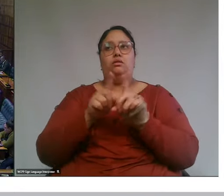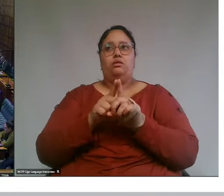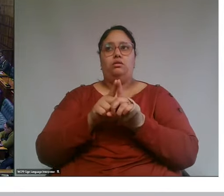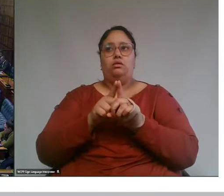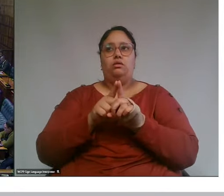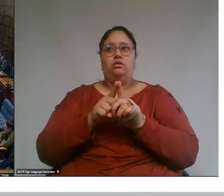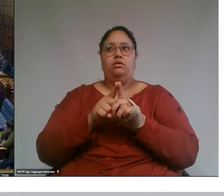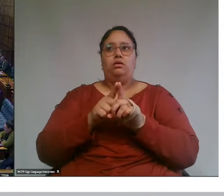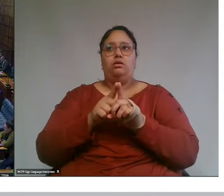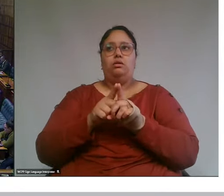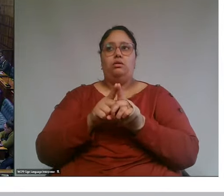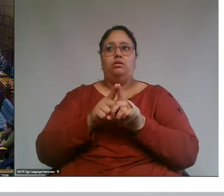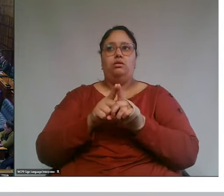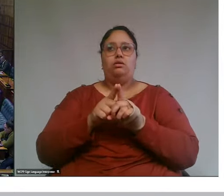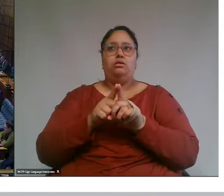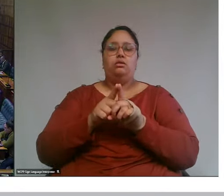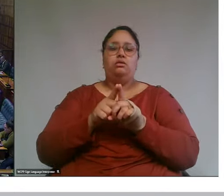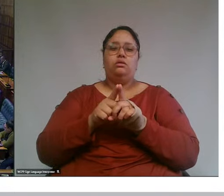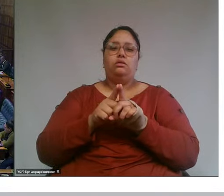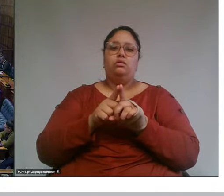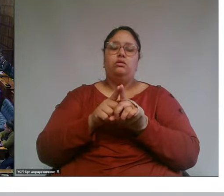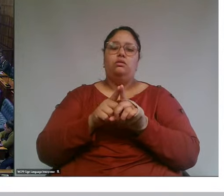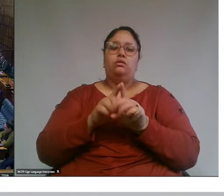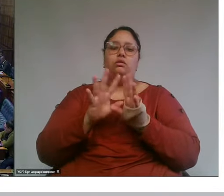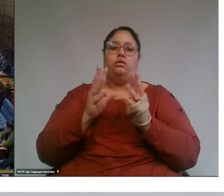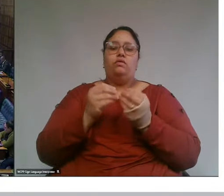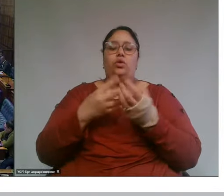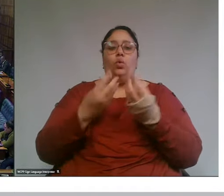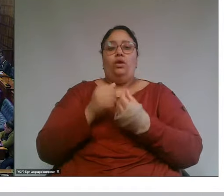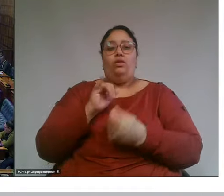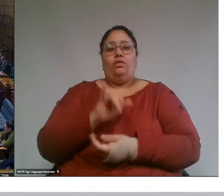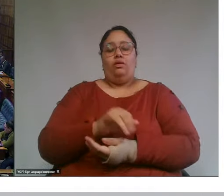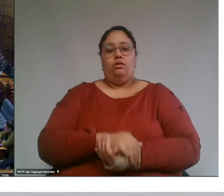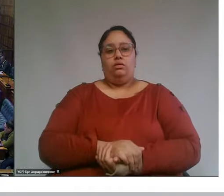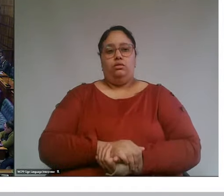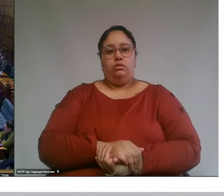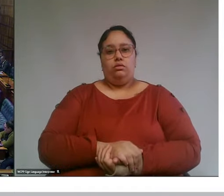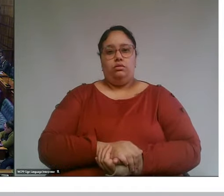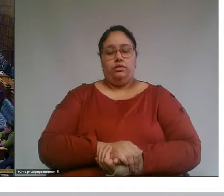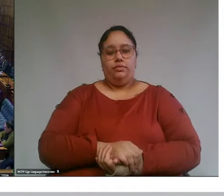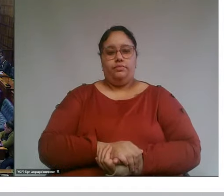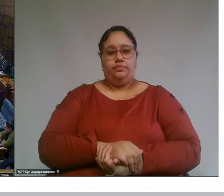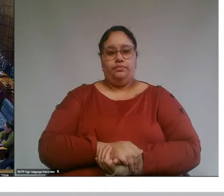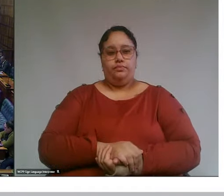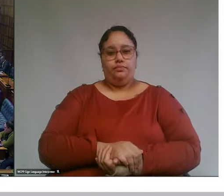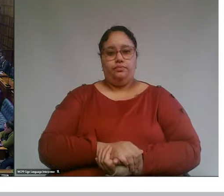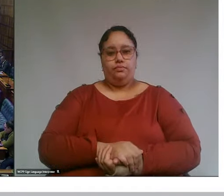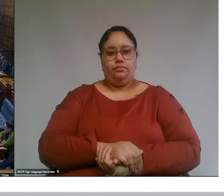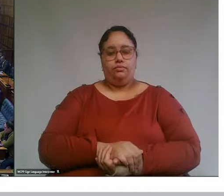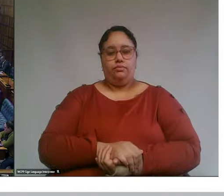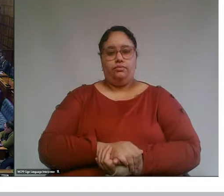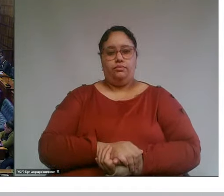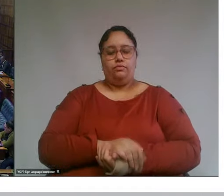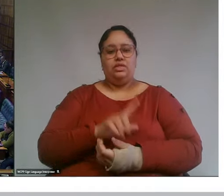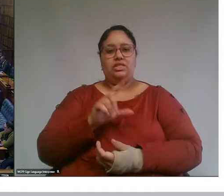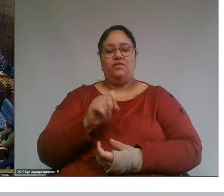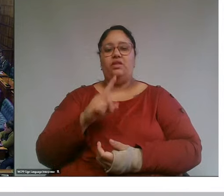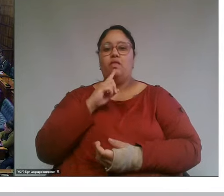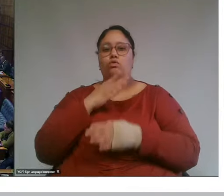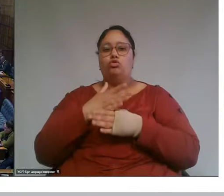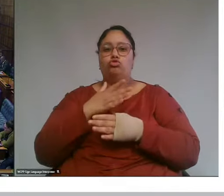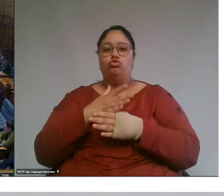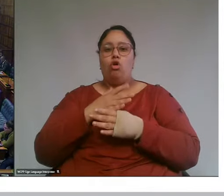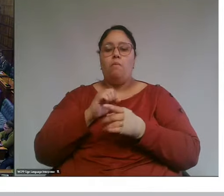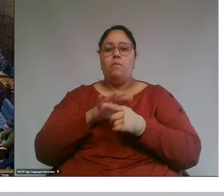it Logistics and everything that goes with it um so the 70,000 jobs implies that it